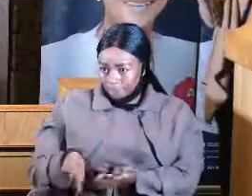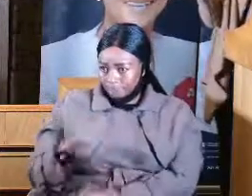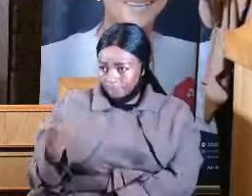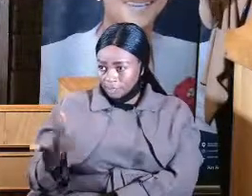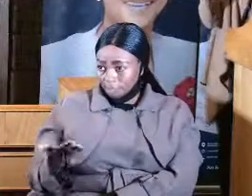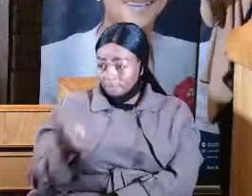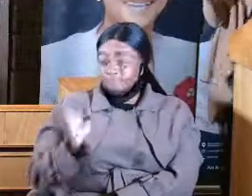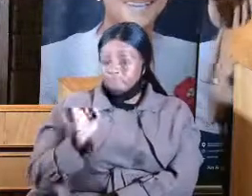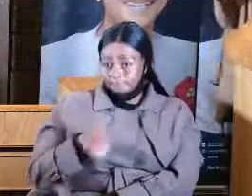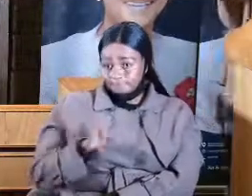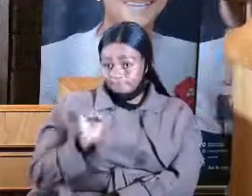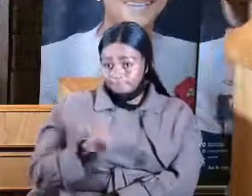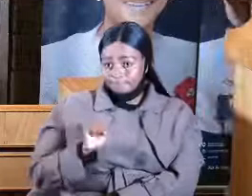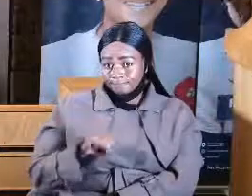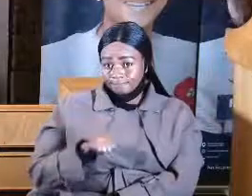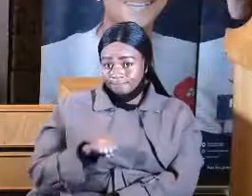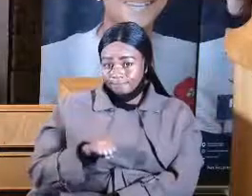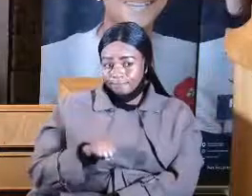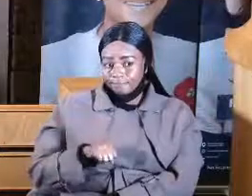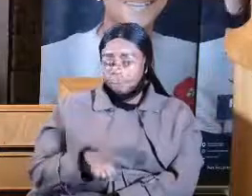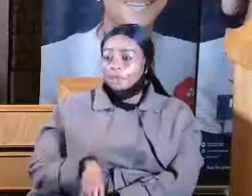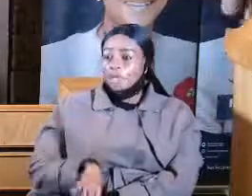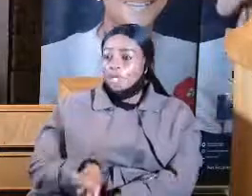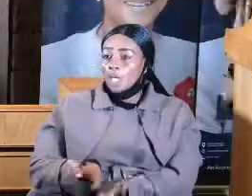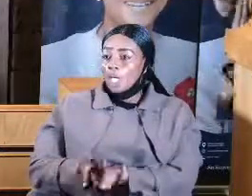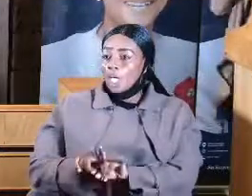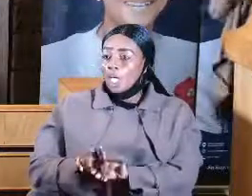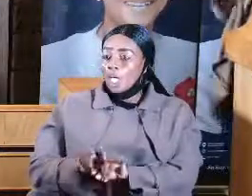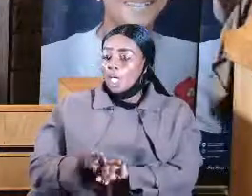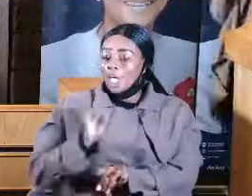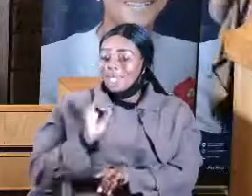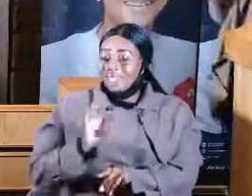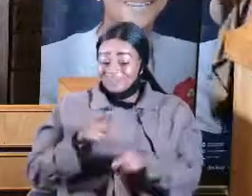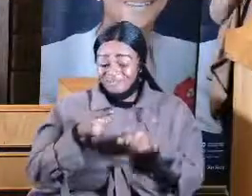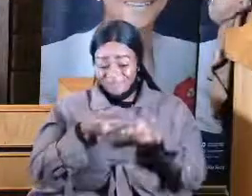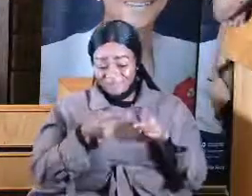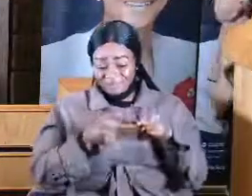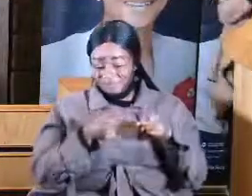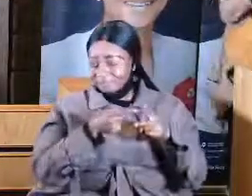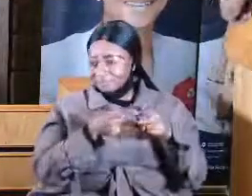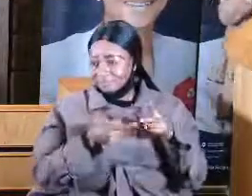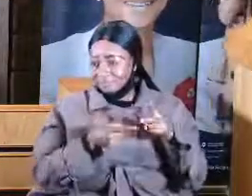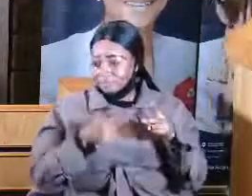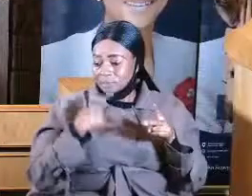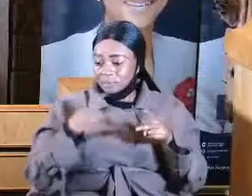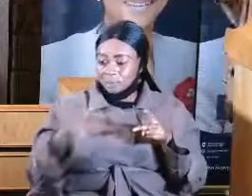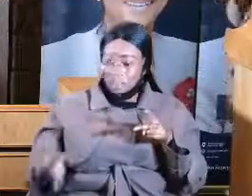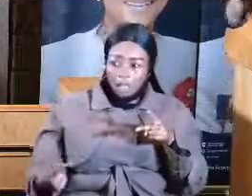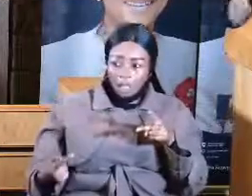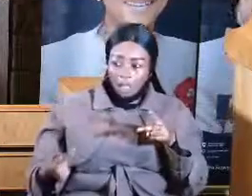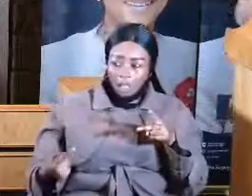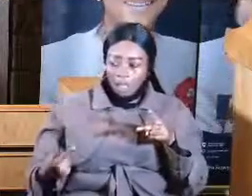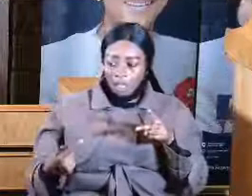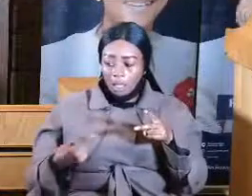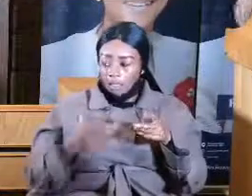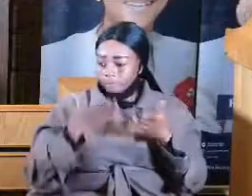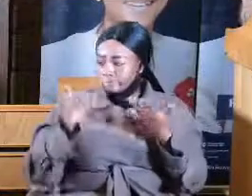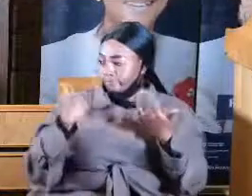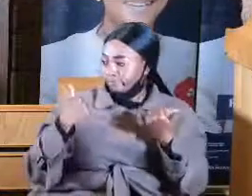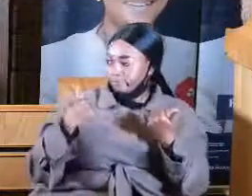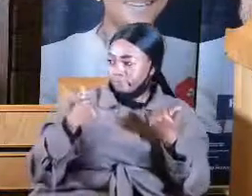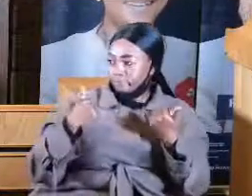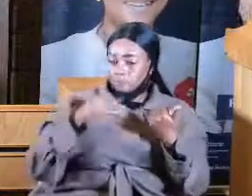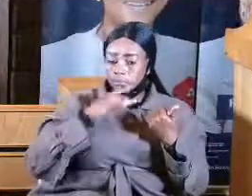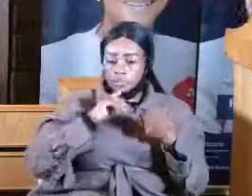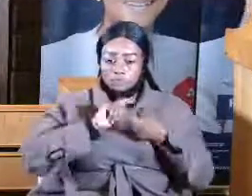Mm-hmm. And if either of them say that this person does not identify as a trans woman, this